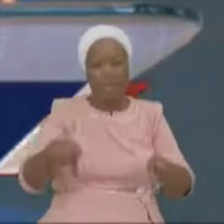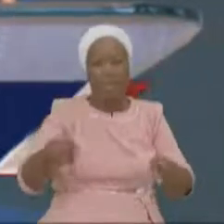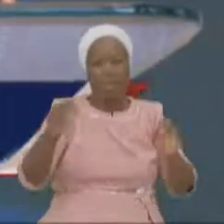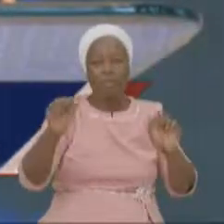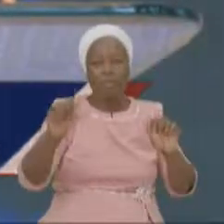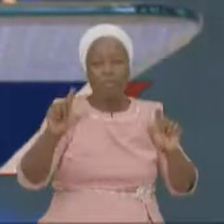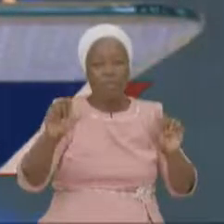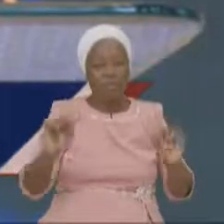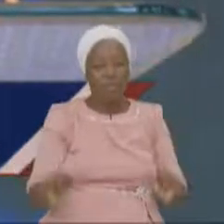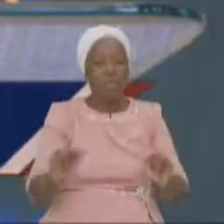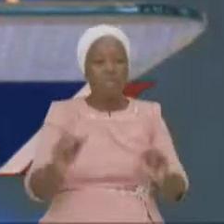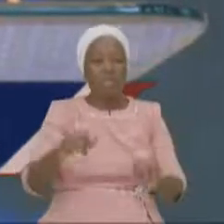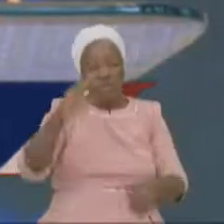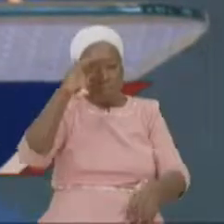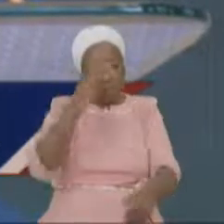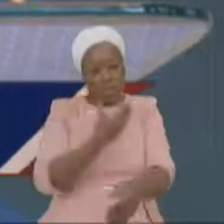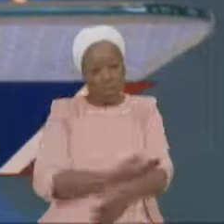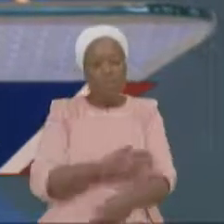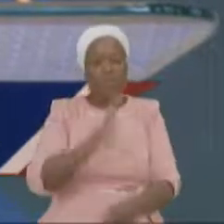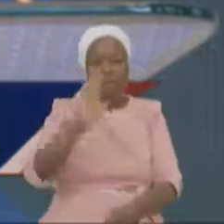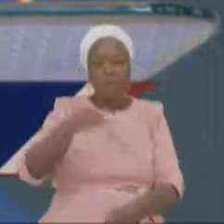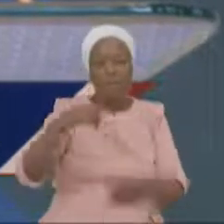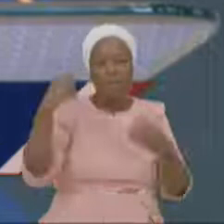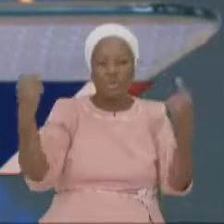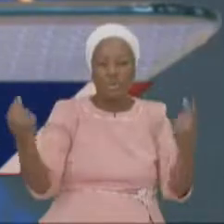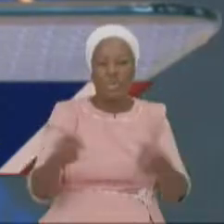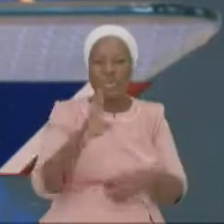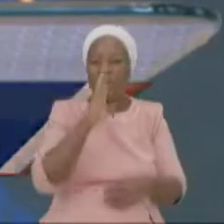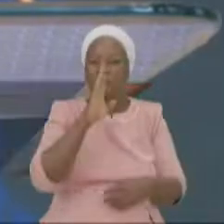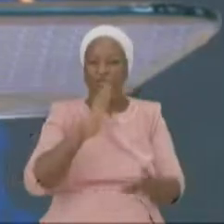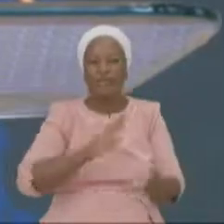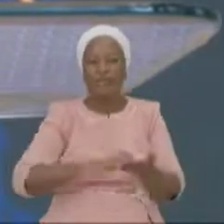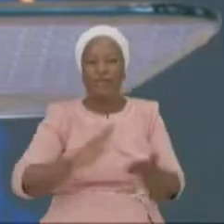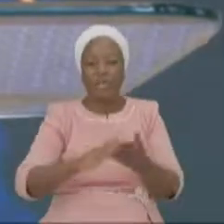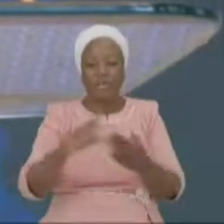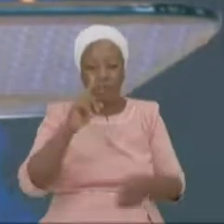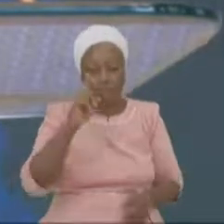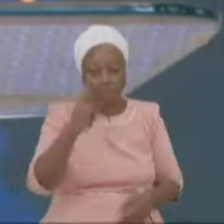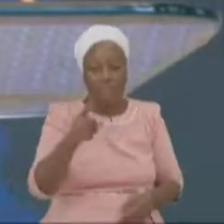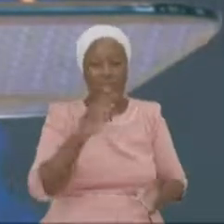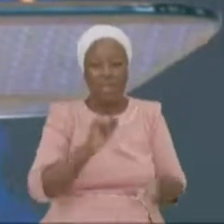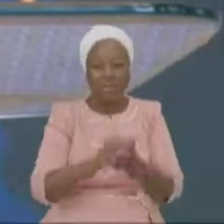son, thy sins be forgiven thee. That's